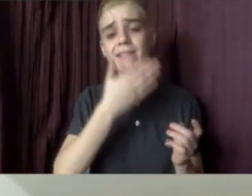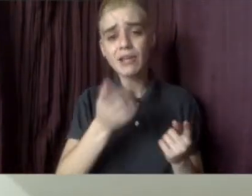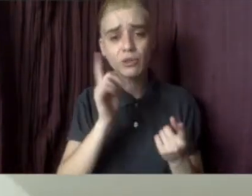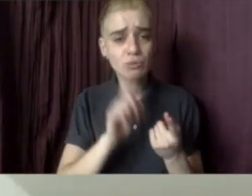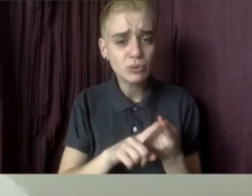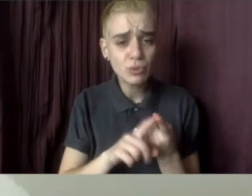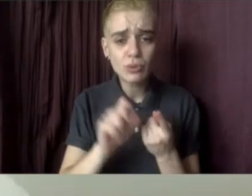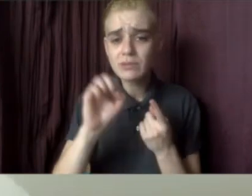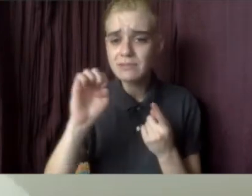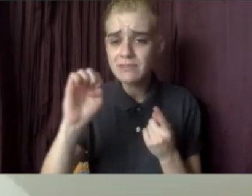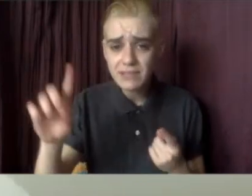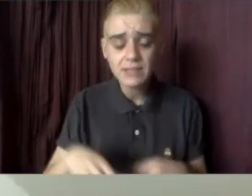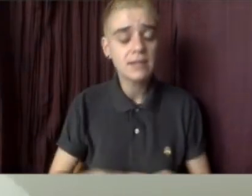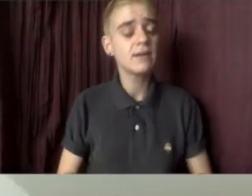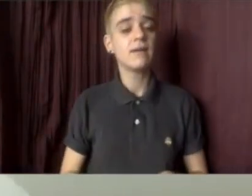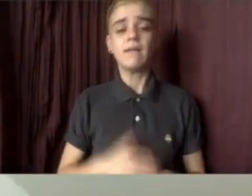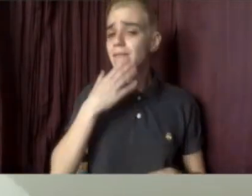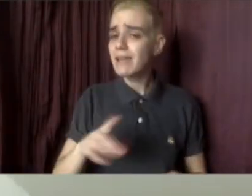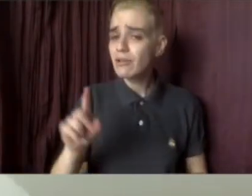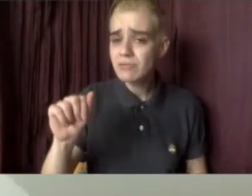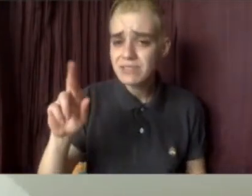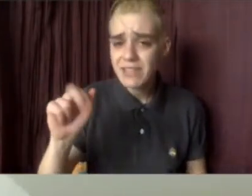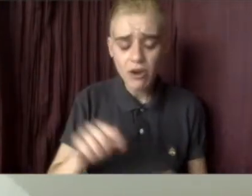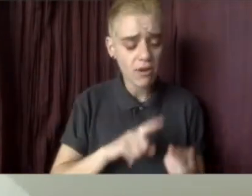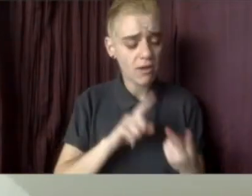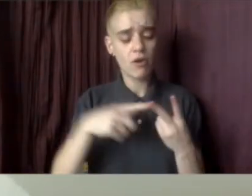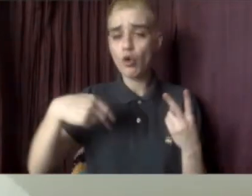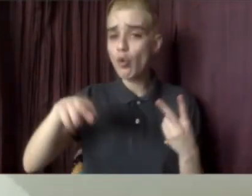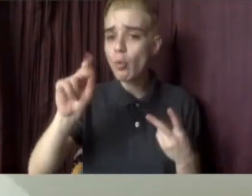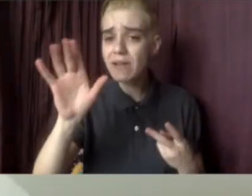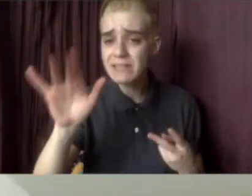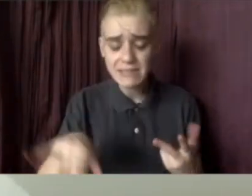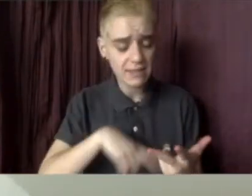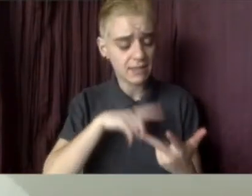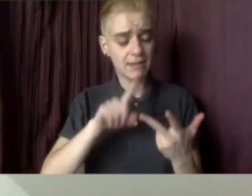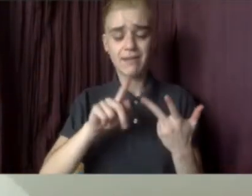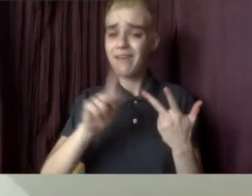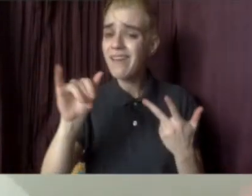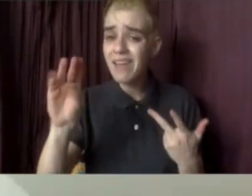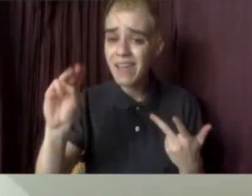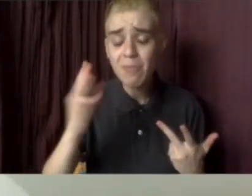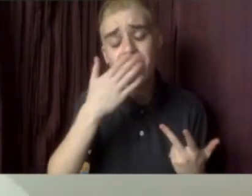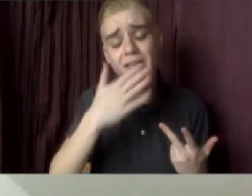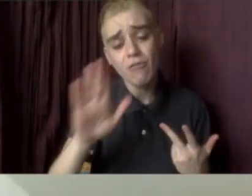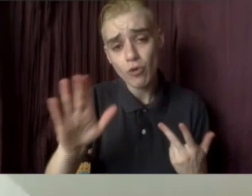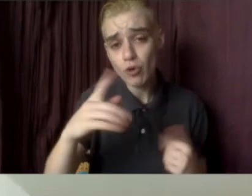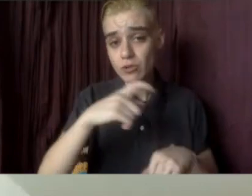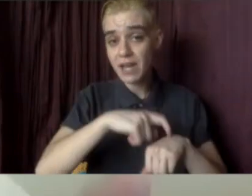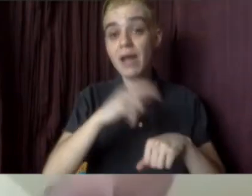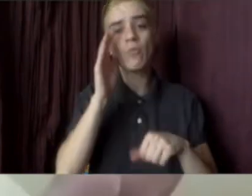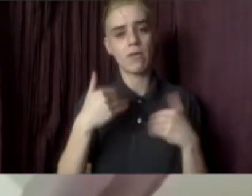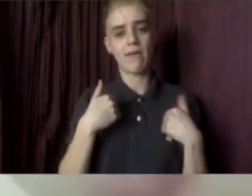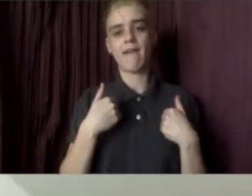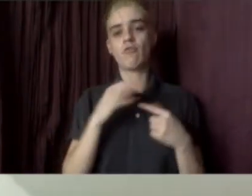well, given the shortcomings of today. And we'll hope to follow up for those who have registered with a resource that contains